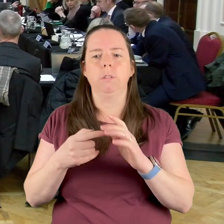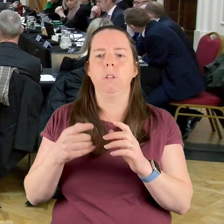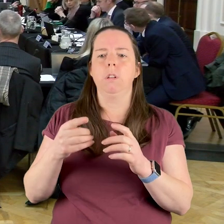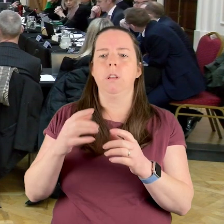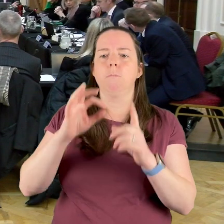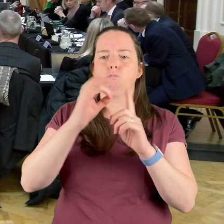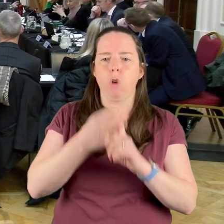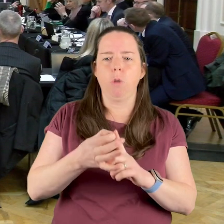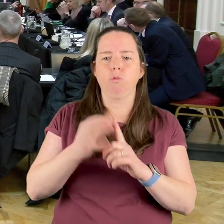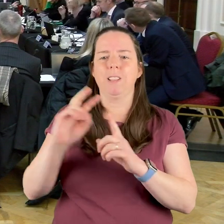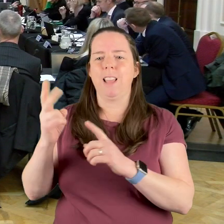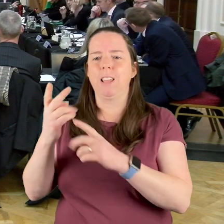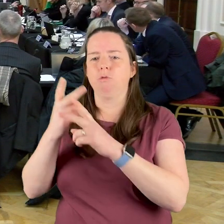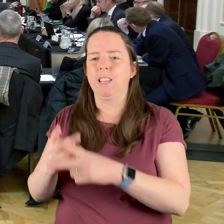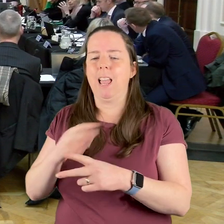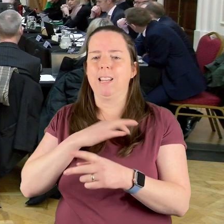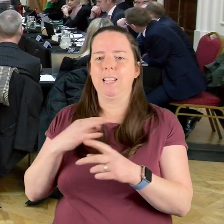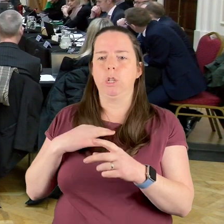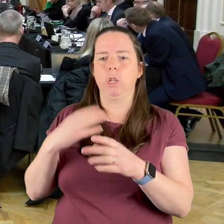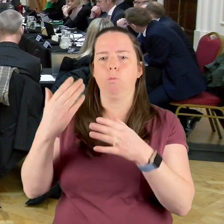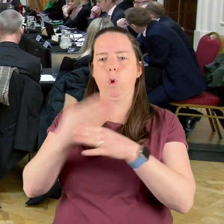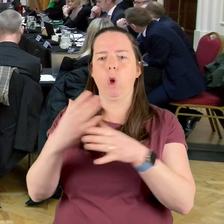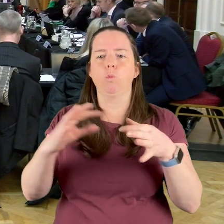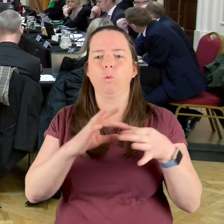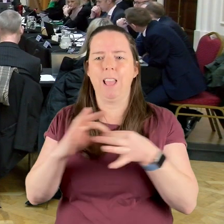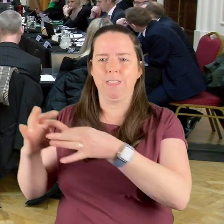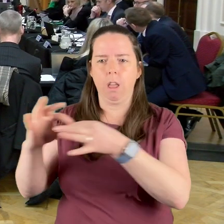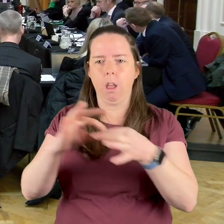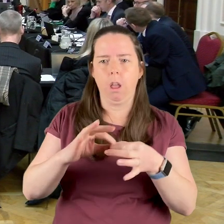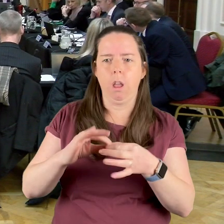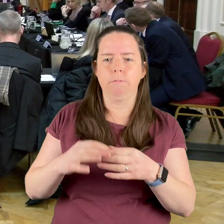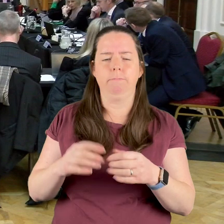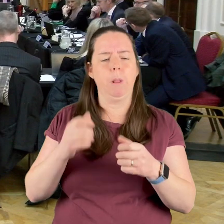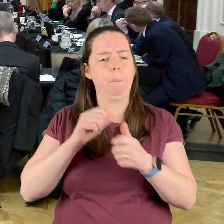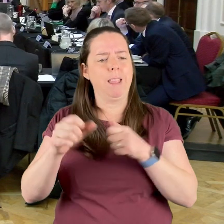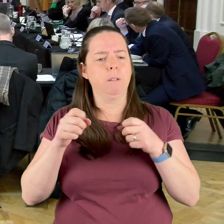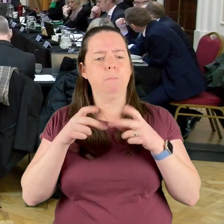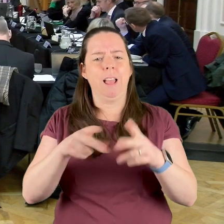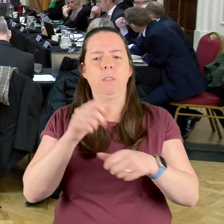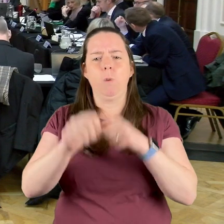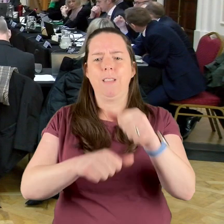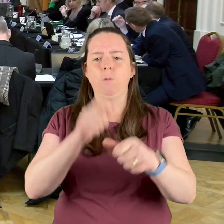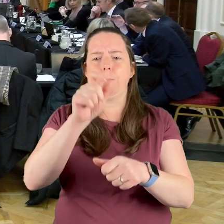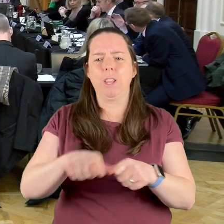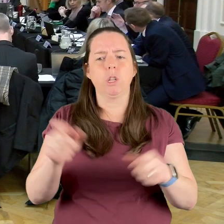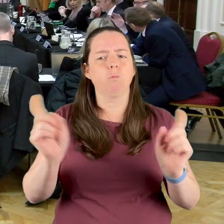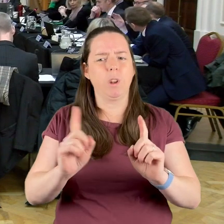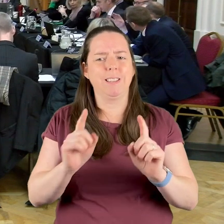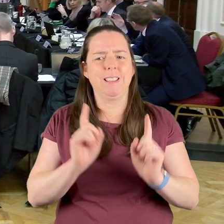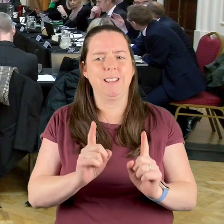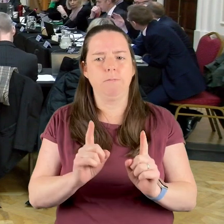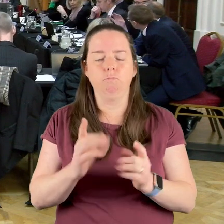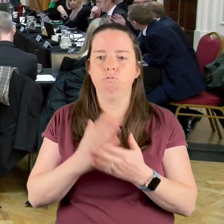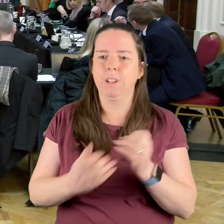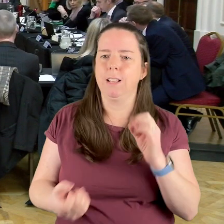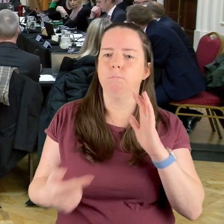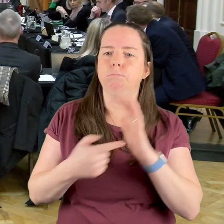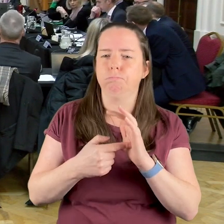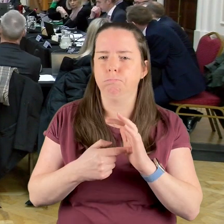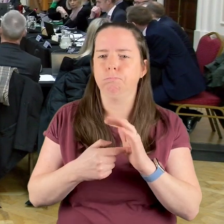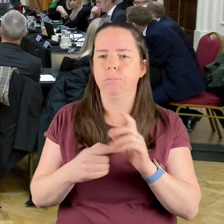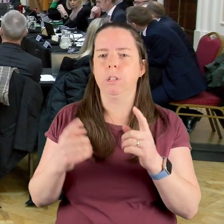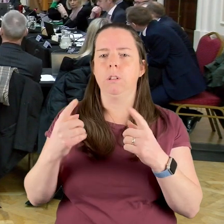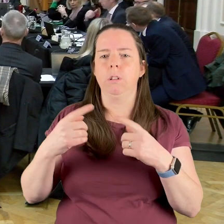are so crucial for us. It's about primary and secondary care clinicians working together on what is the best pathway for